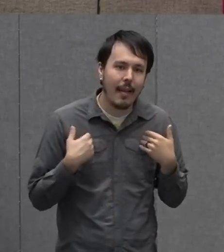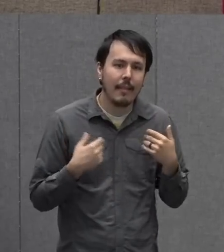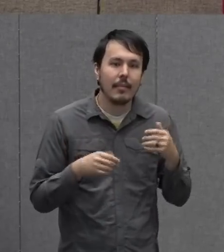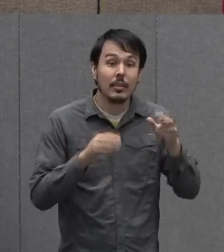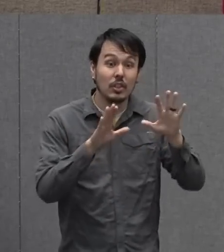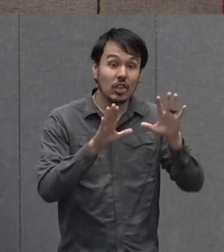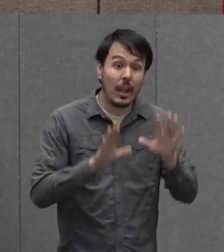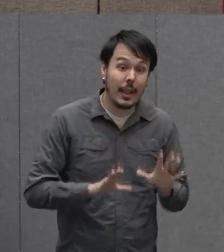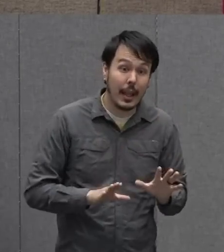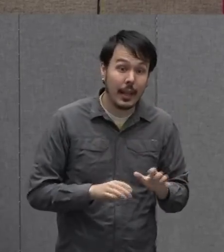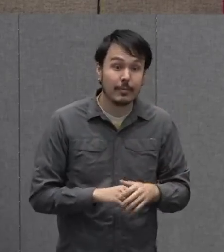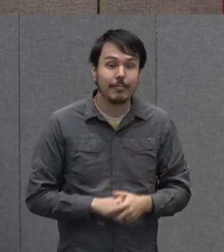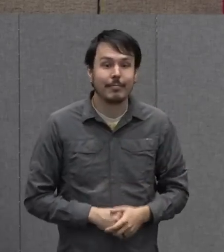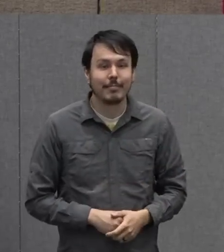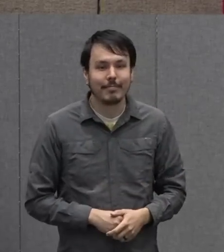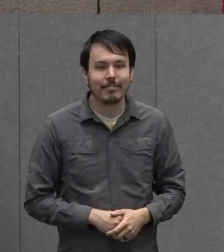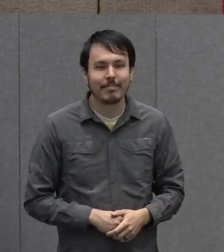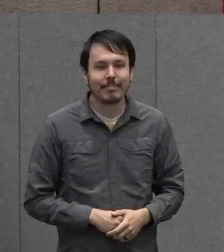Sunday,